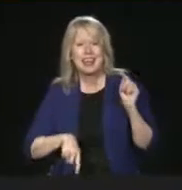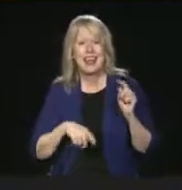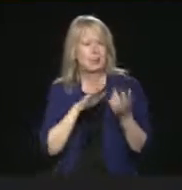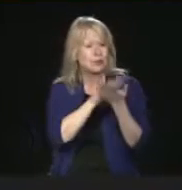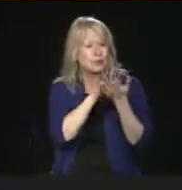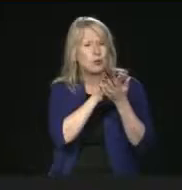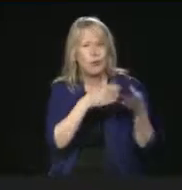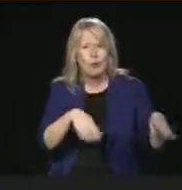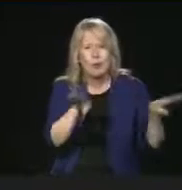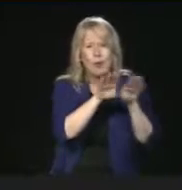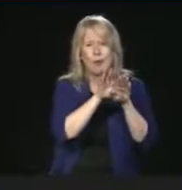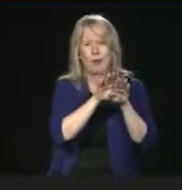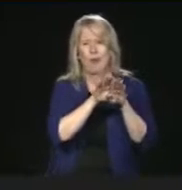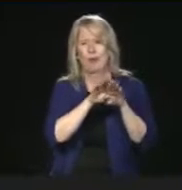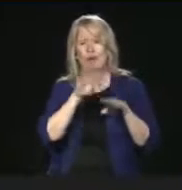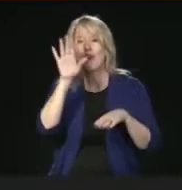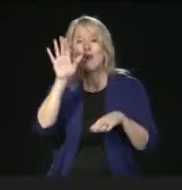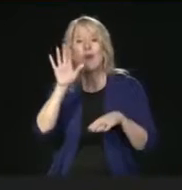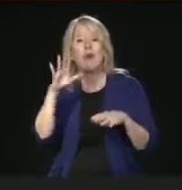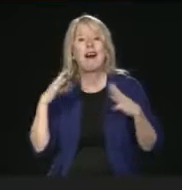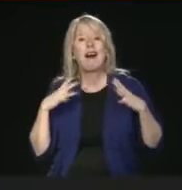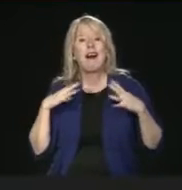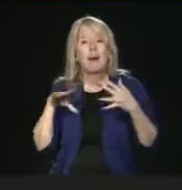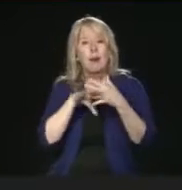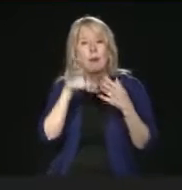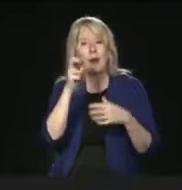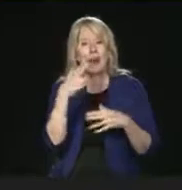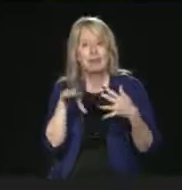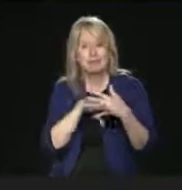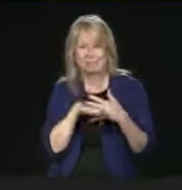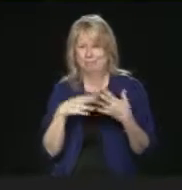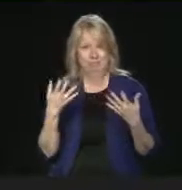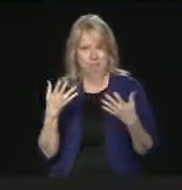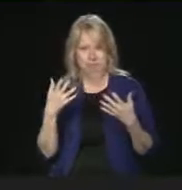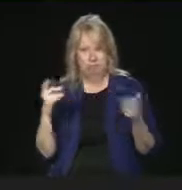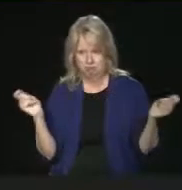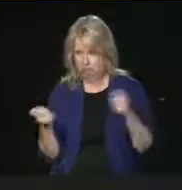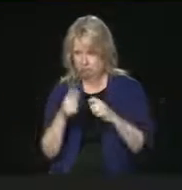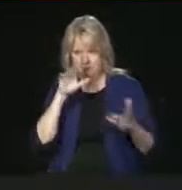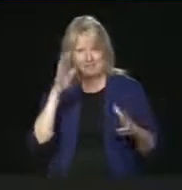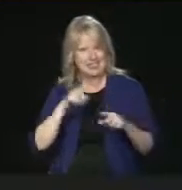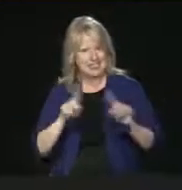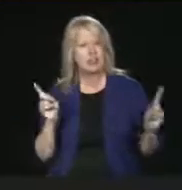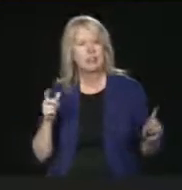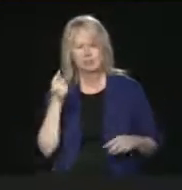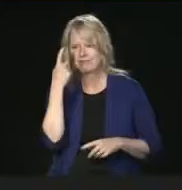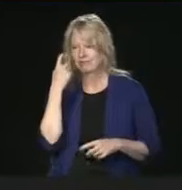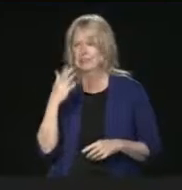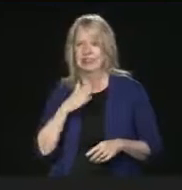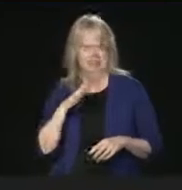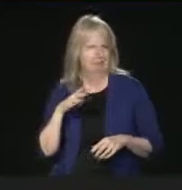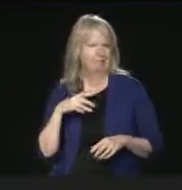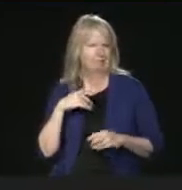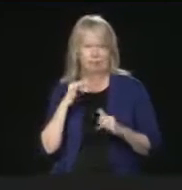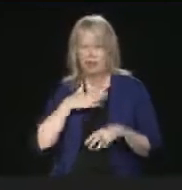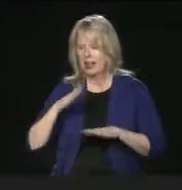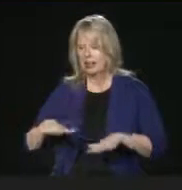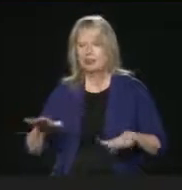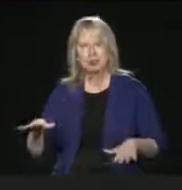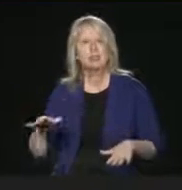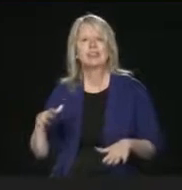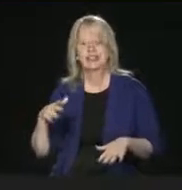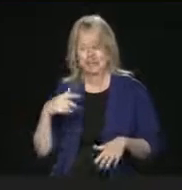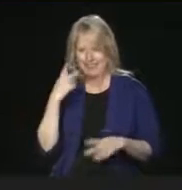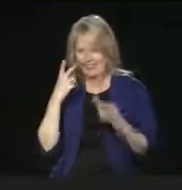was certainly different than what you'd hoped for. I get it from my kids as well. They're watching a whole lot more